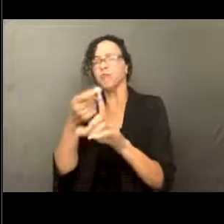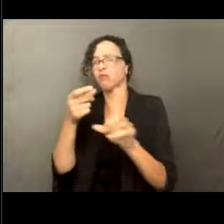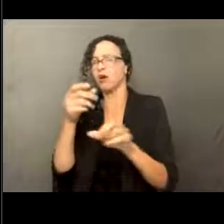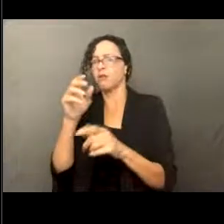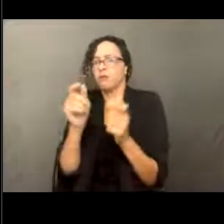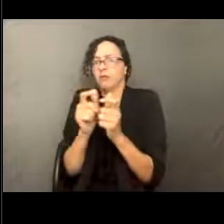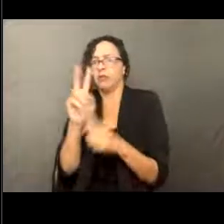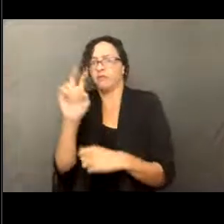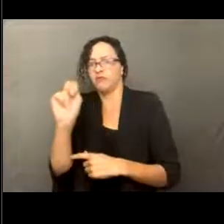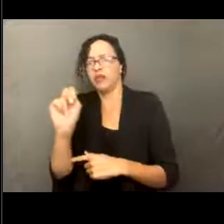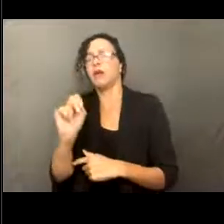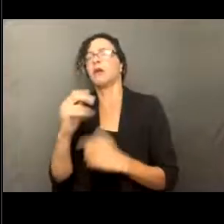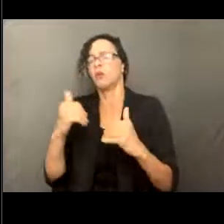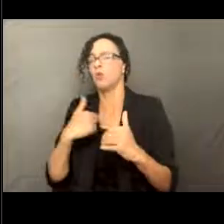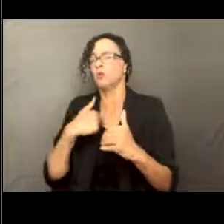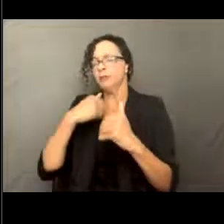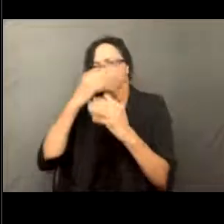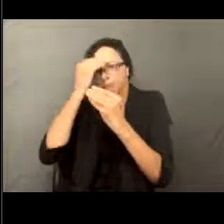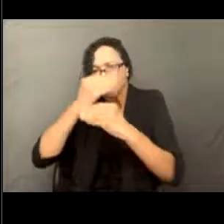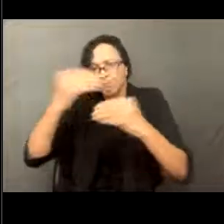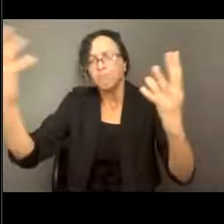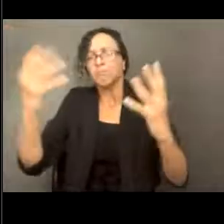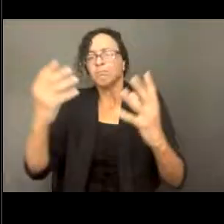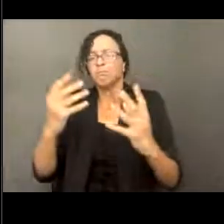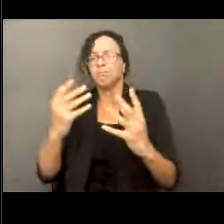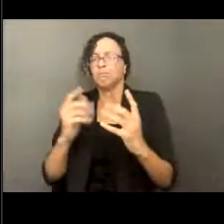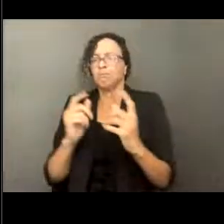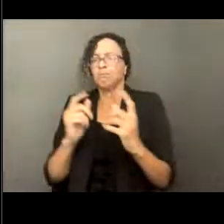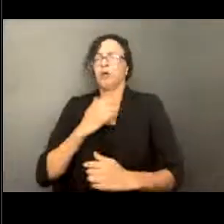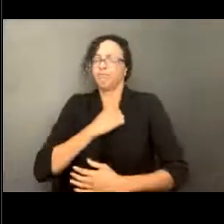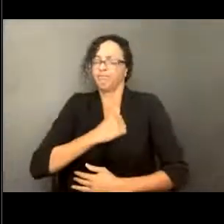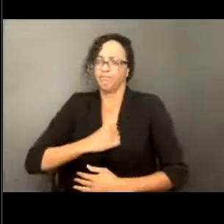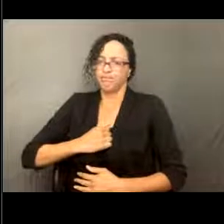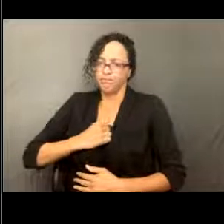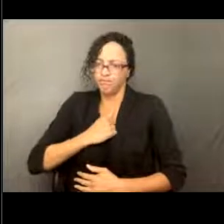deepest condolences go out to Ms. Guzman's family.